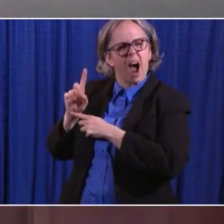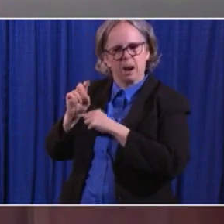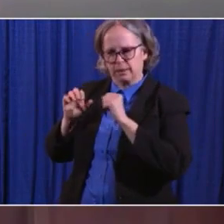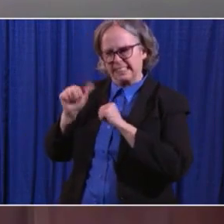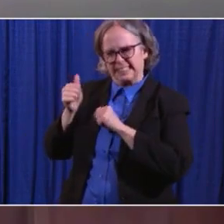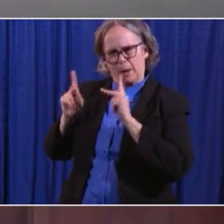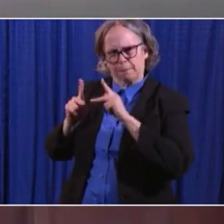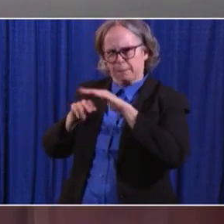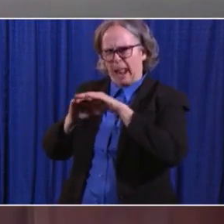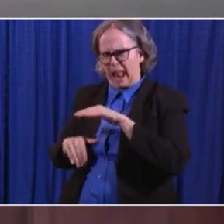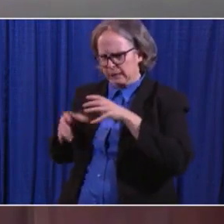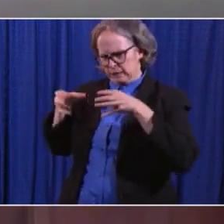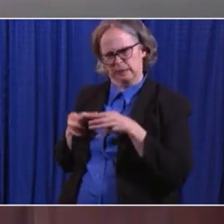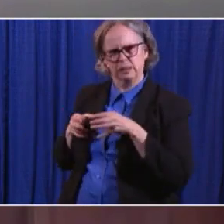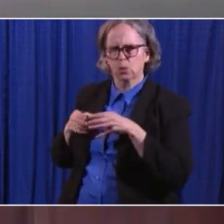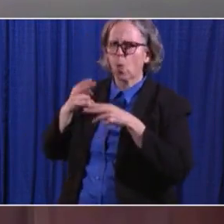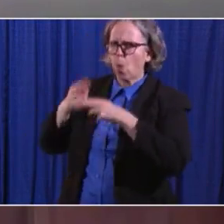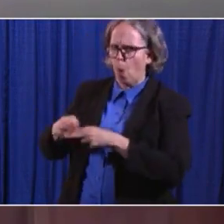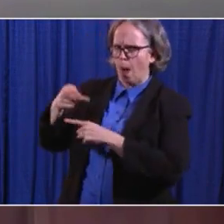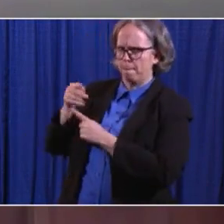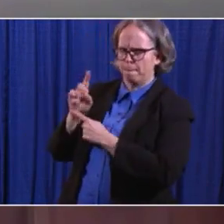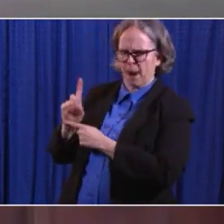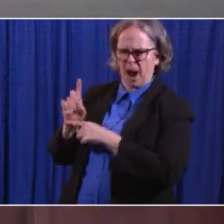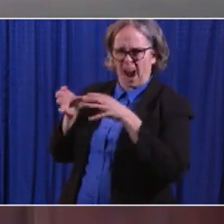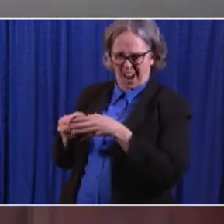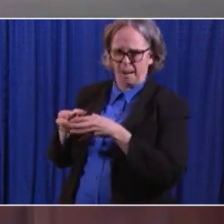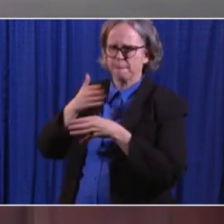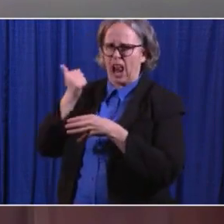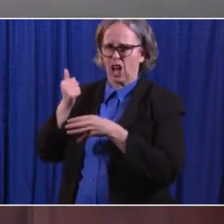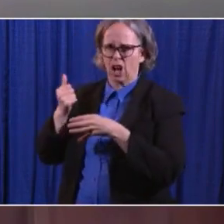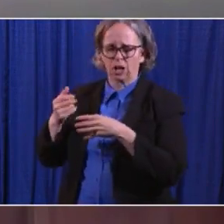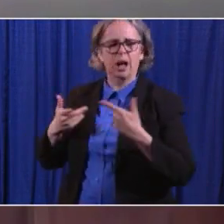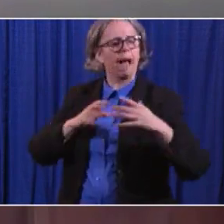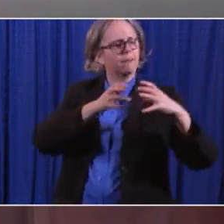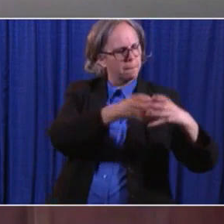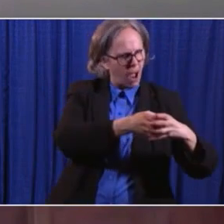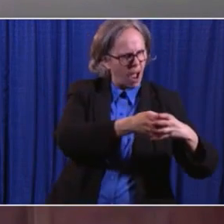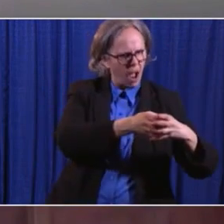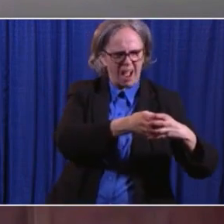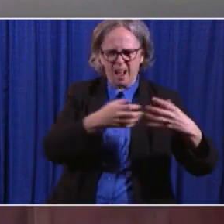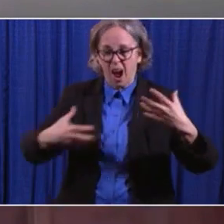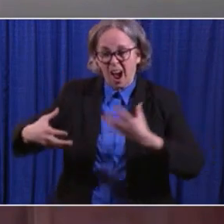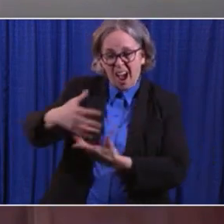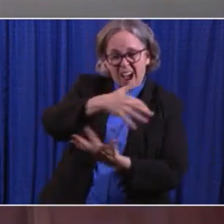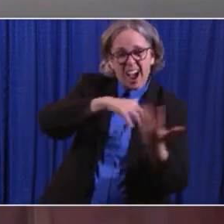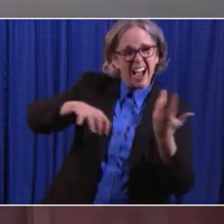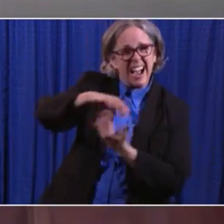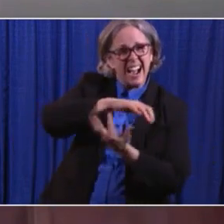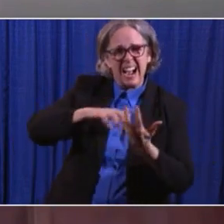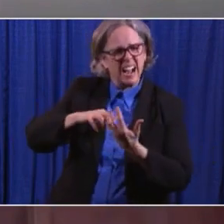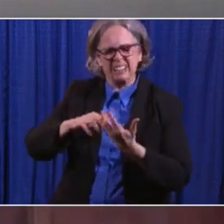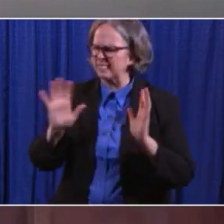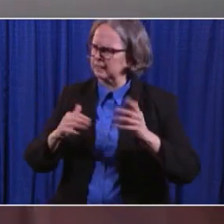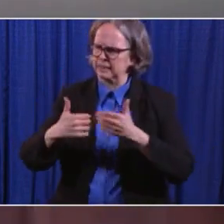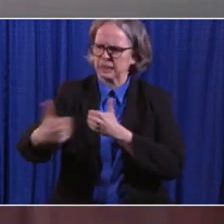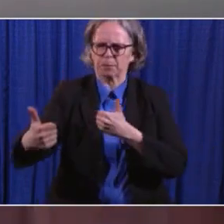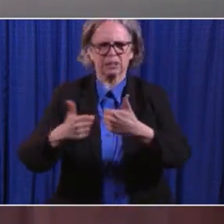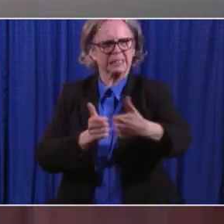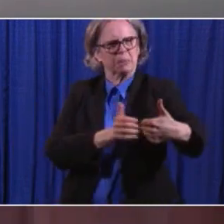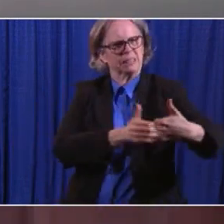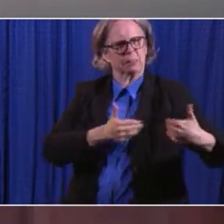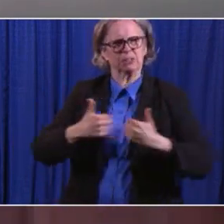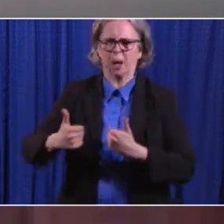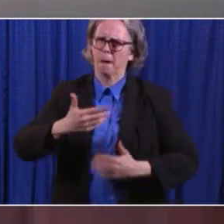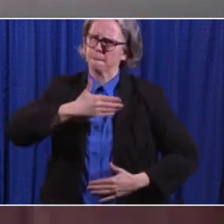not really congregating with other groups of other sizes, but trying to keep kind of your group size 10 or smaller.